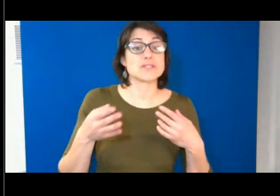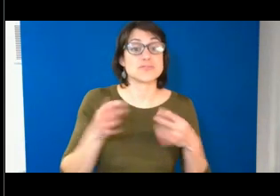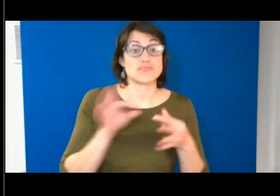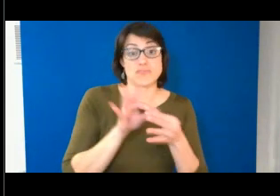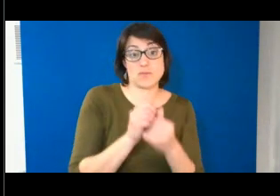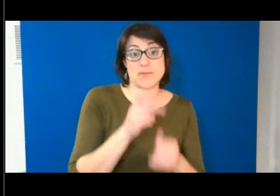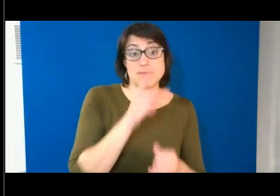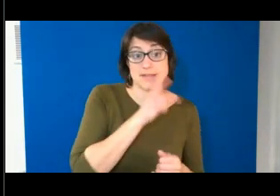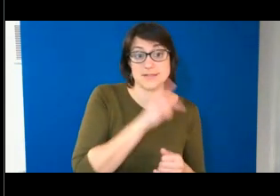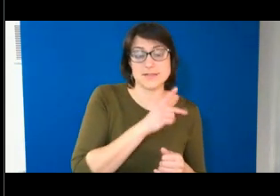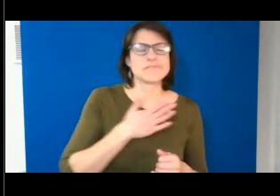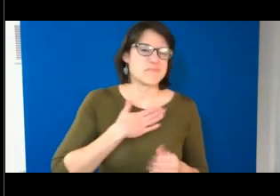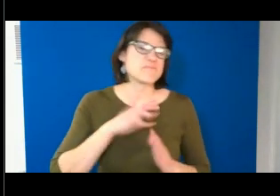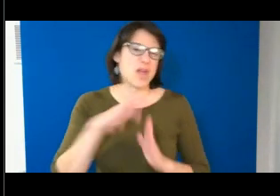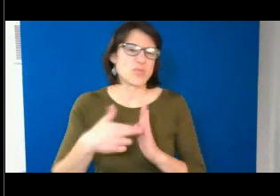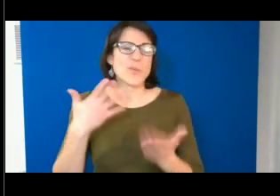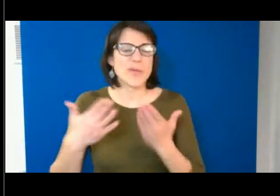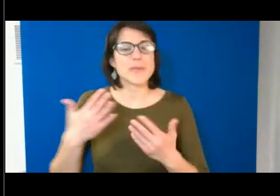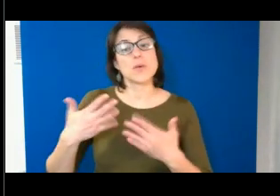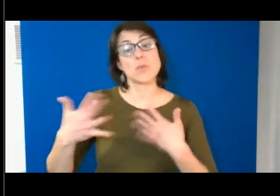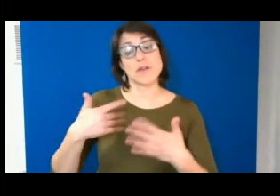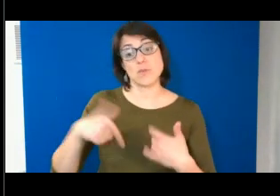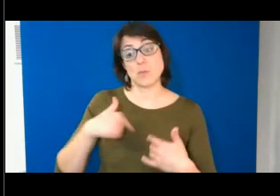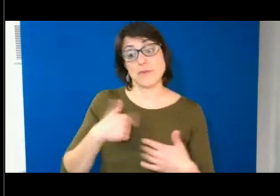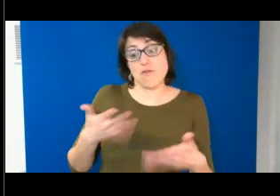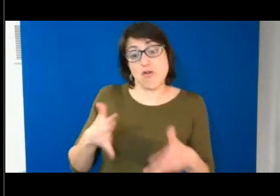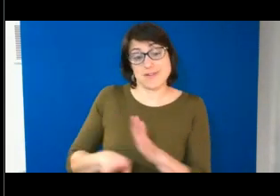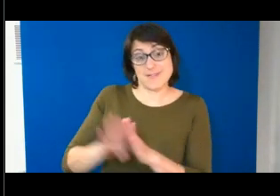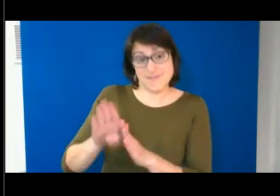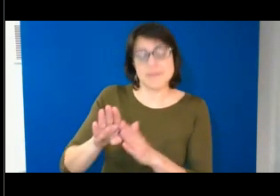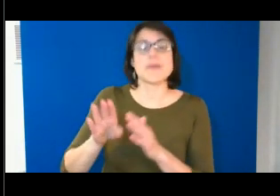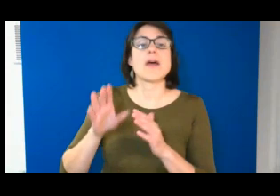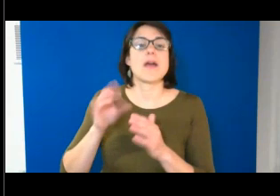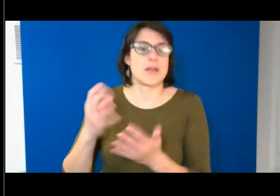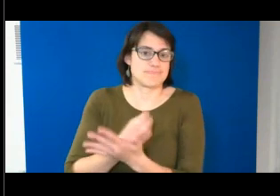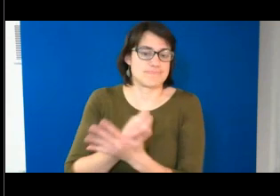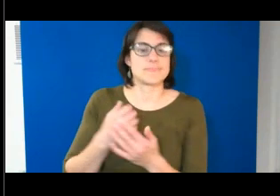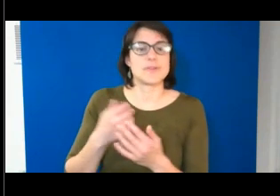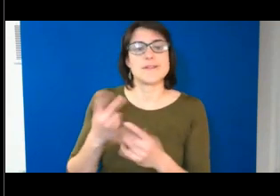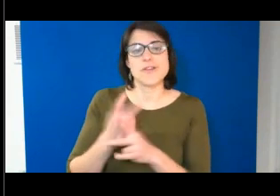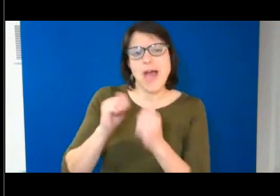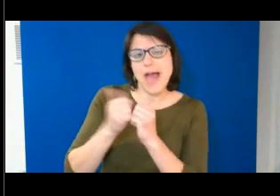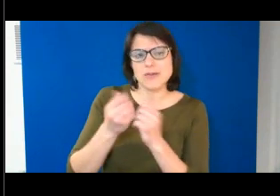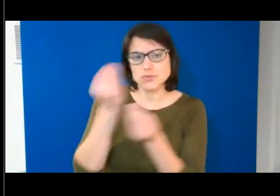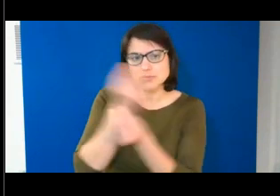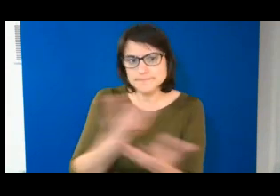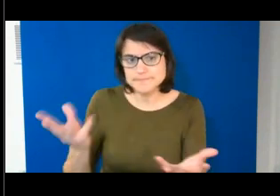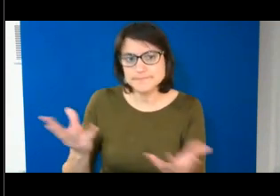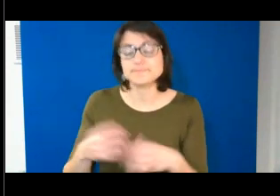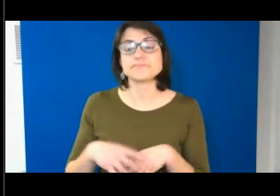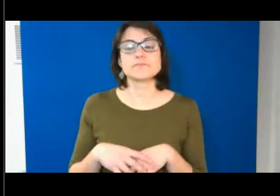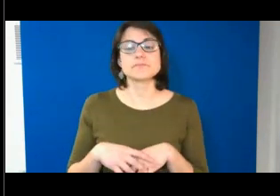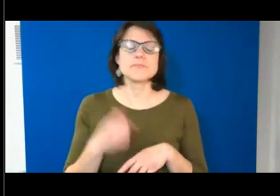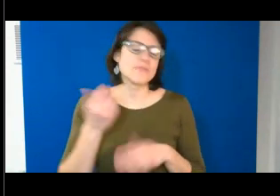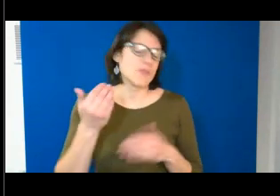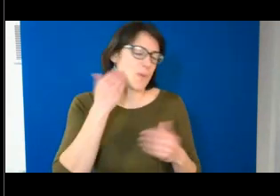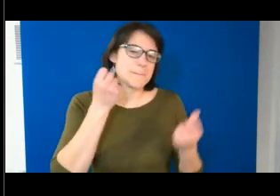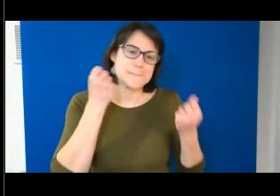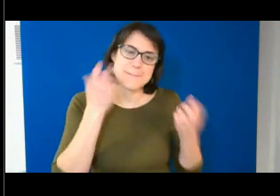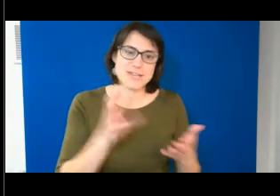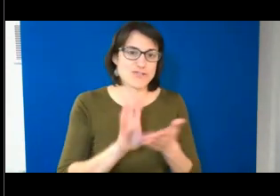leveraging what's already been developed and finding ways to disseminate that. I've heard so many different curriculums being developed and toolkits this